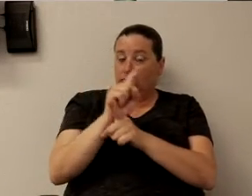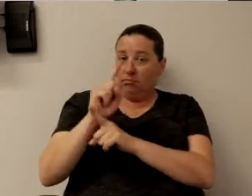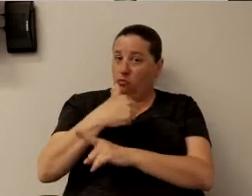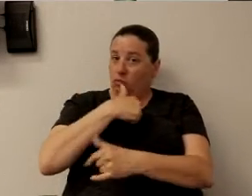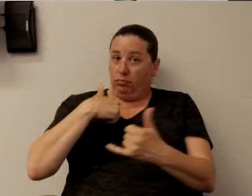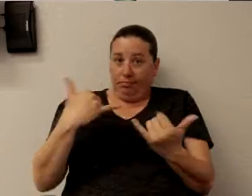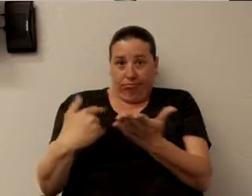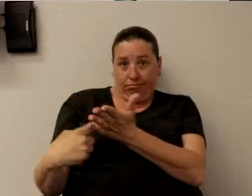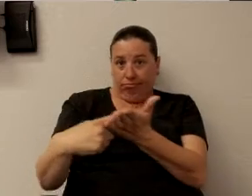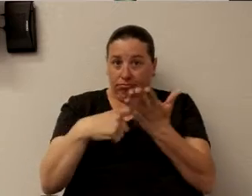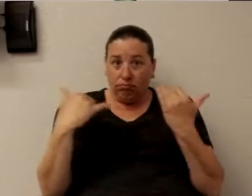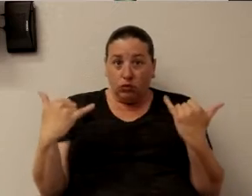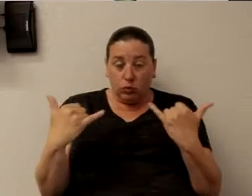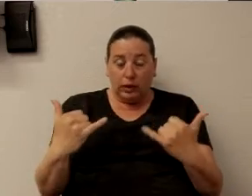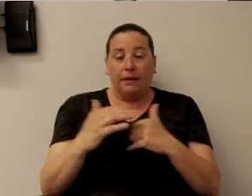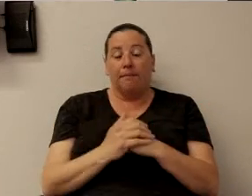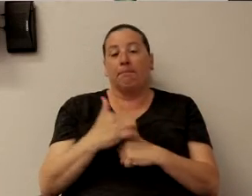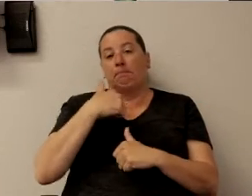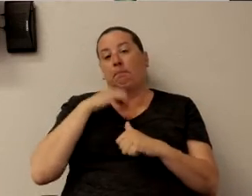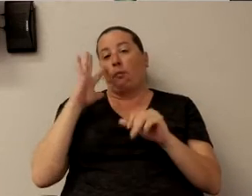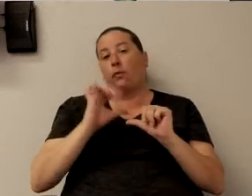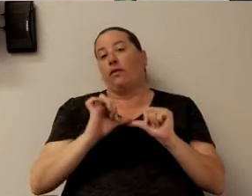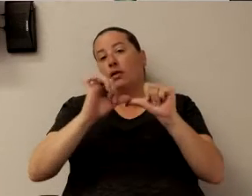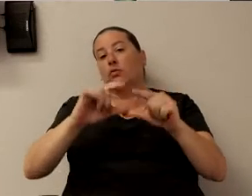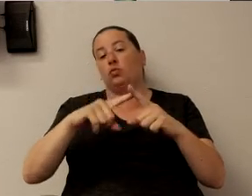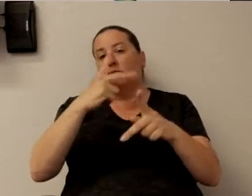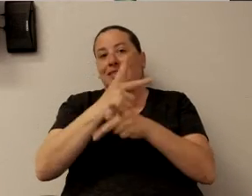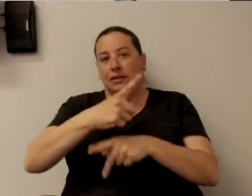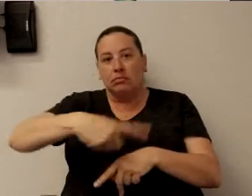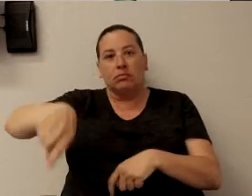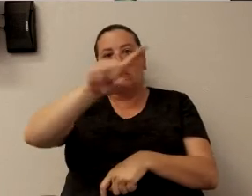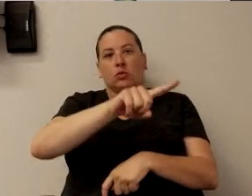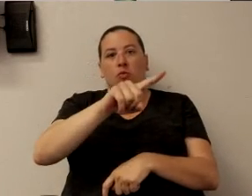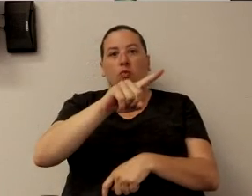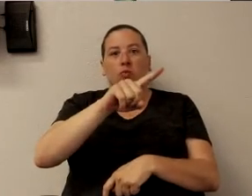and I will continue to keep you updated in the days and the weeks to come.